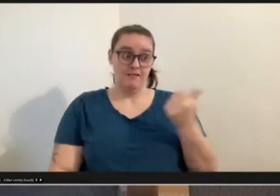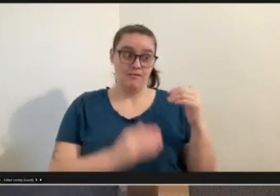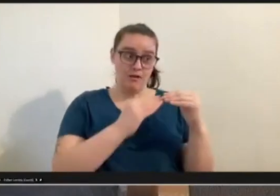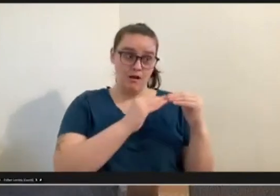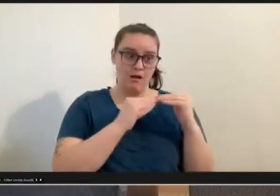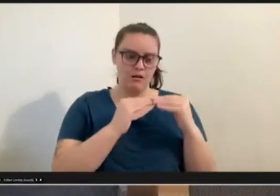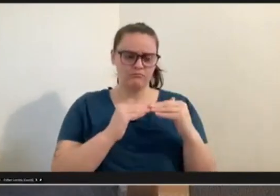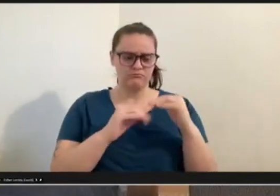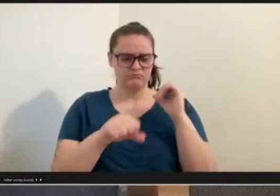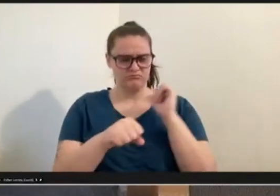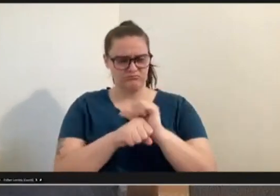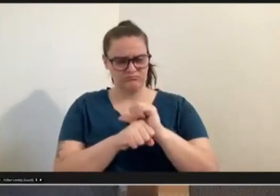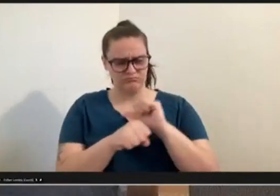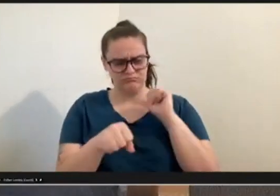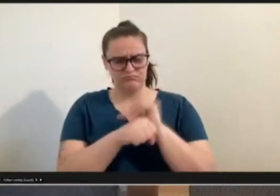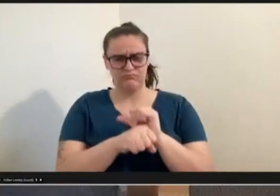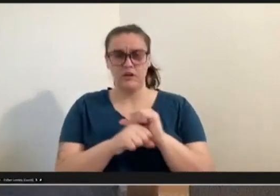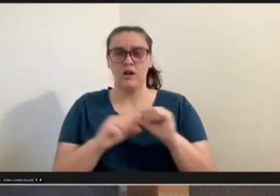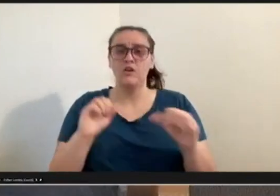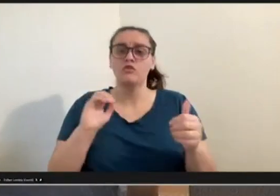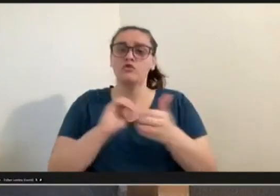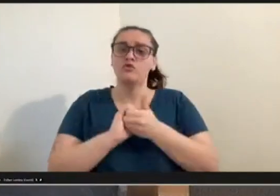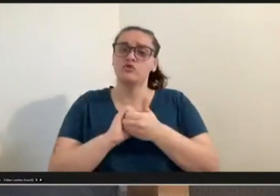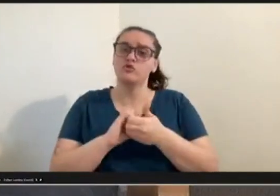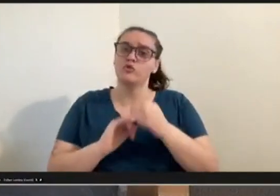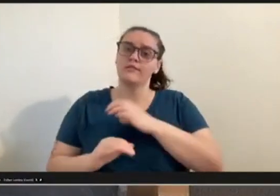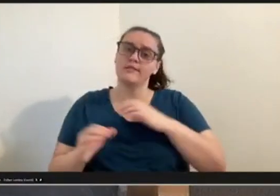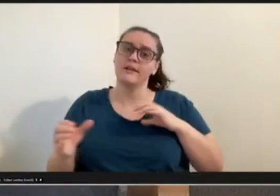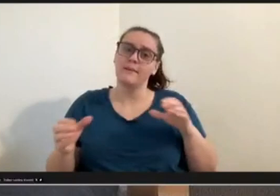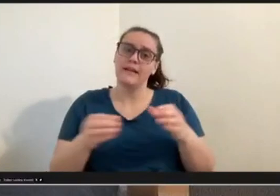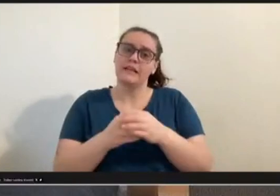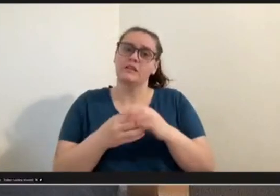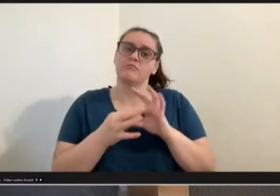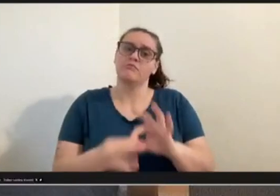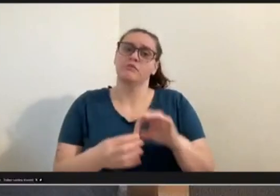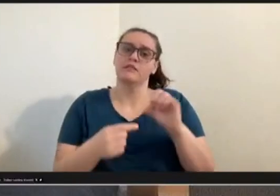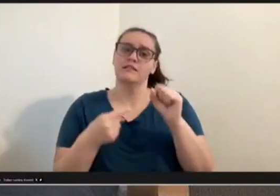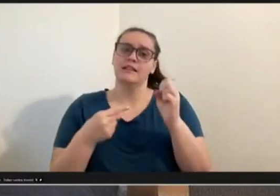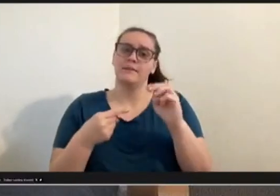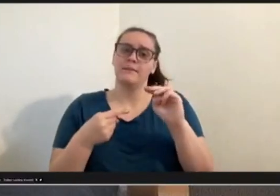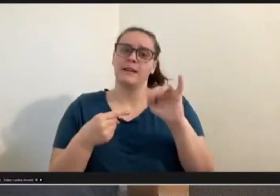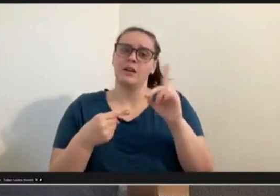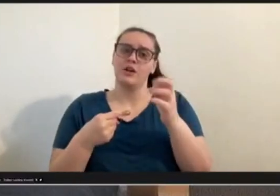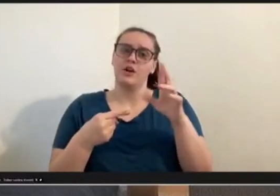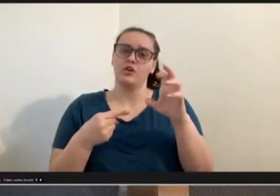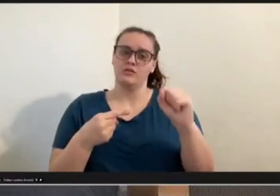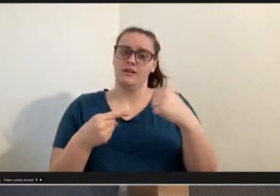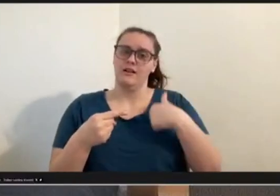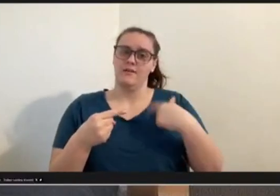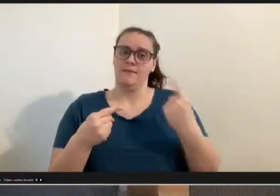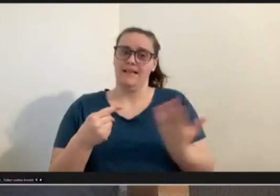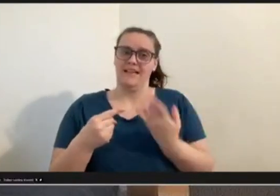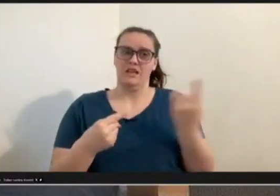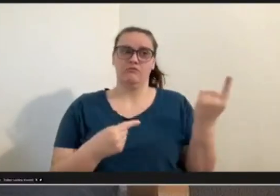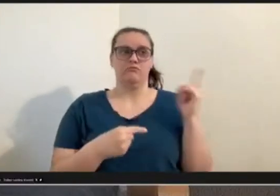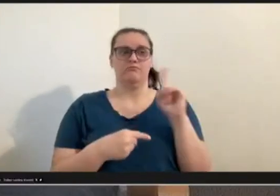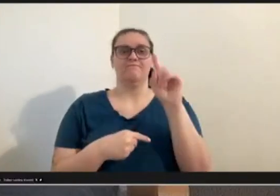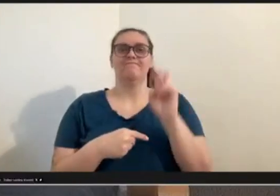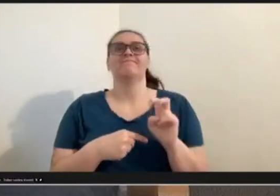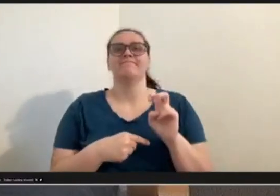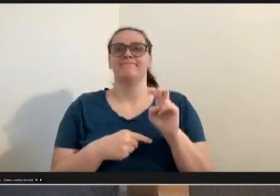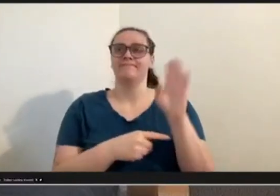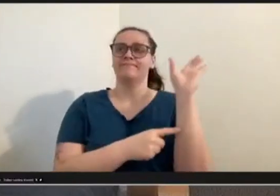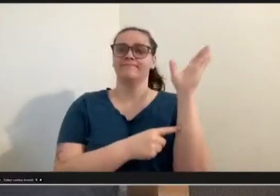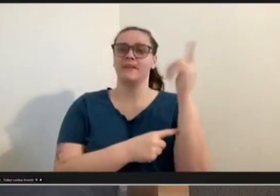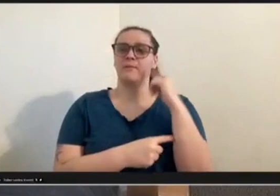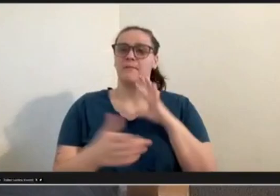joint semiconductors, I'm here to communicate our opposition to House Bill 2199A. On Wednesday, we